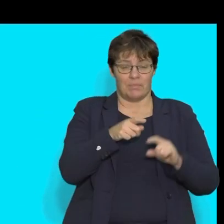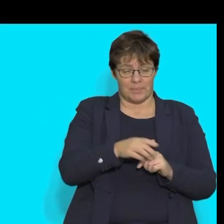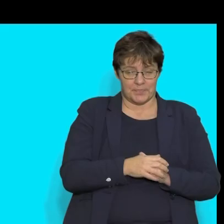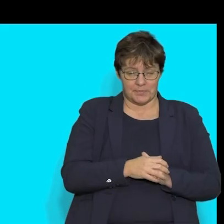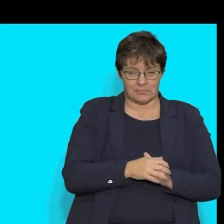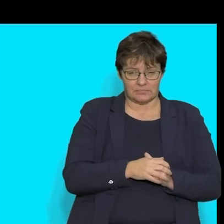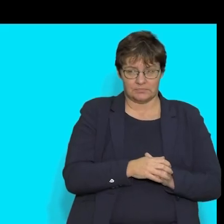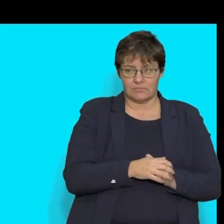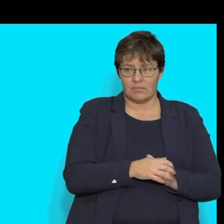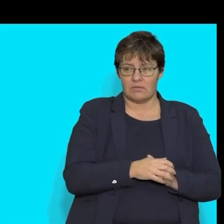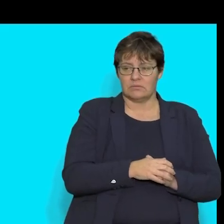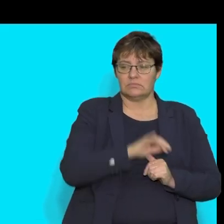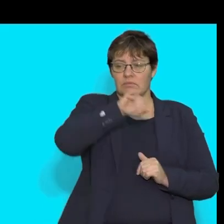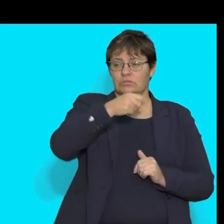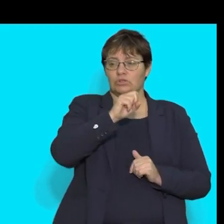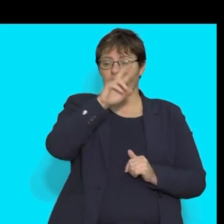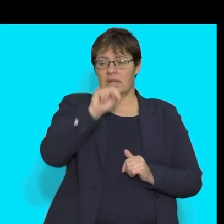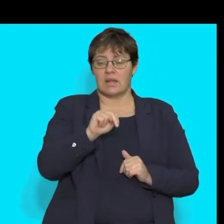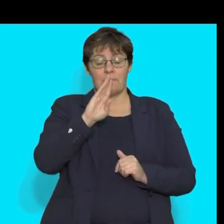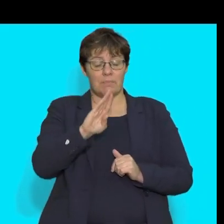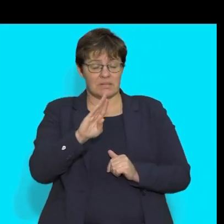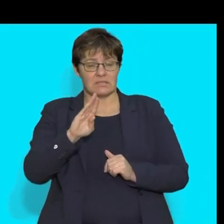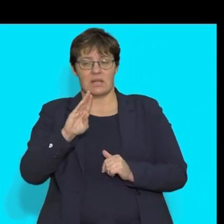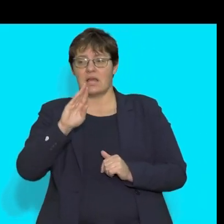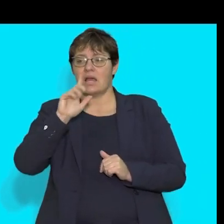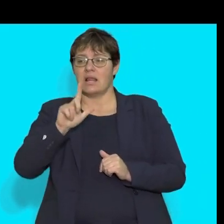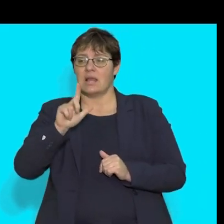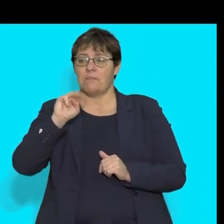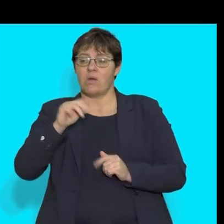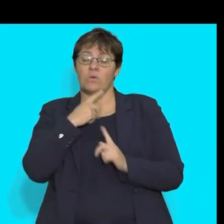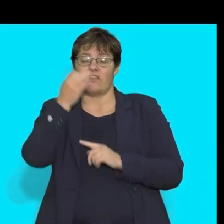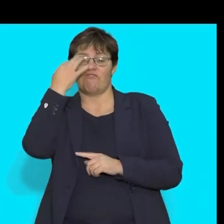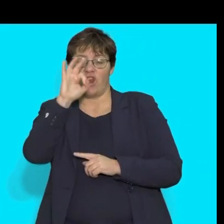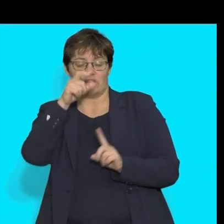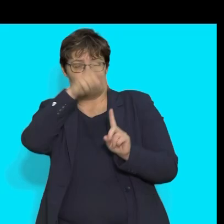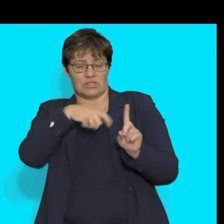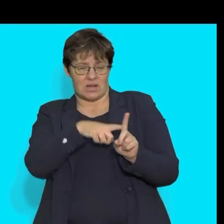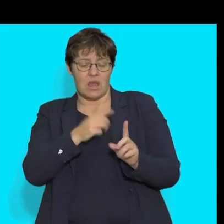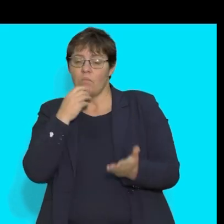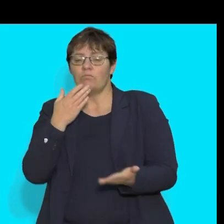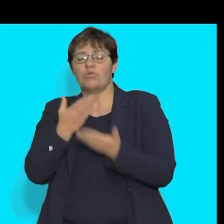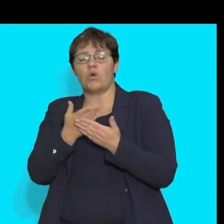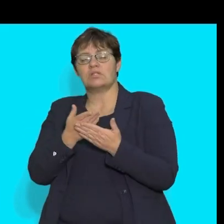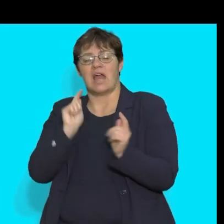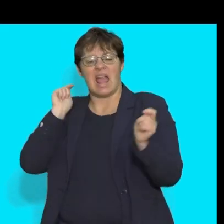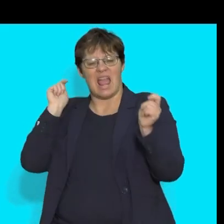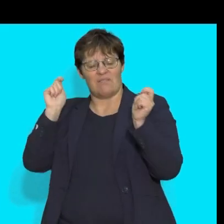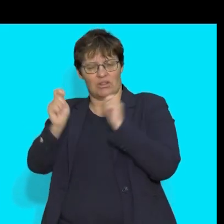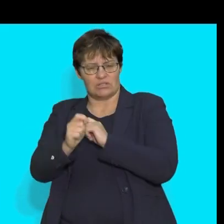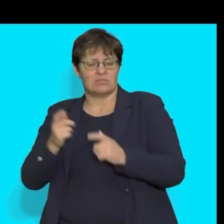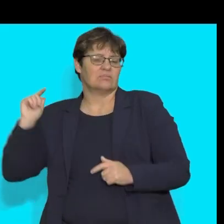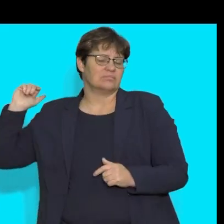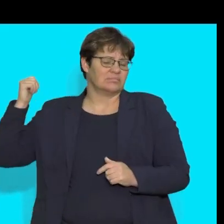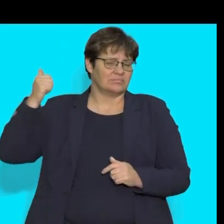with. Jean-Baptiste de Lamarck was a French naturalist who proposed his theory of evolution in